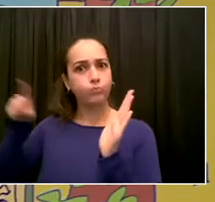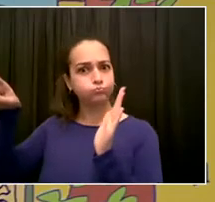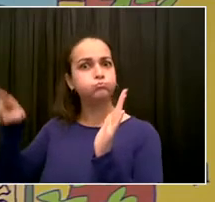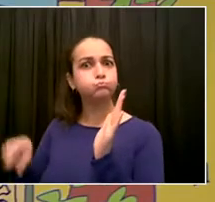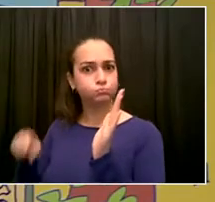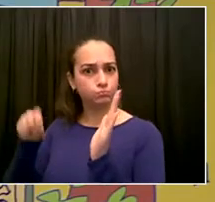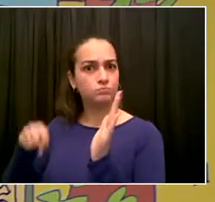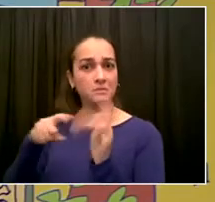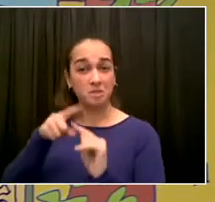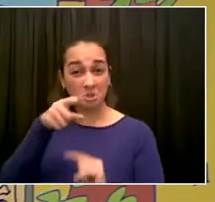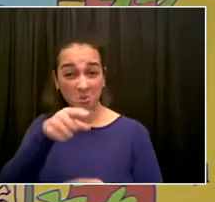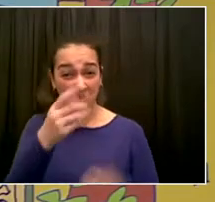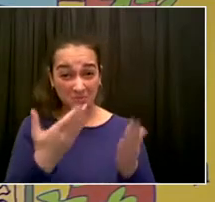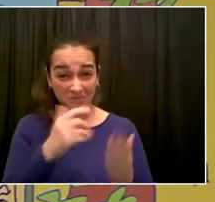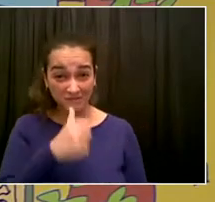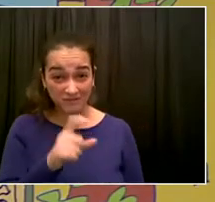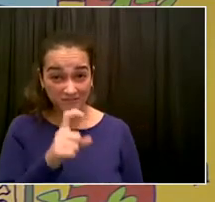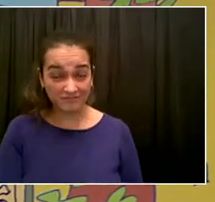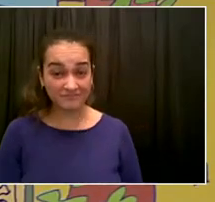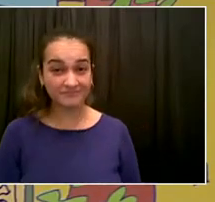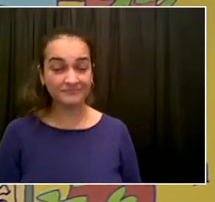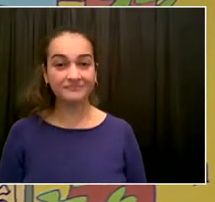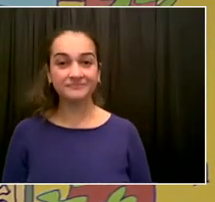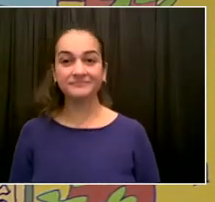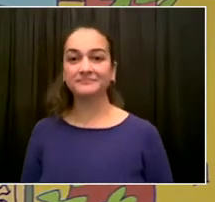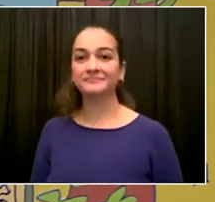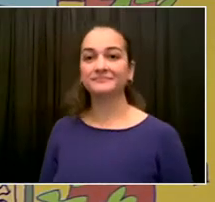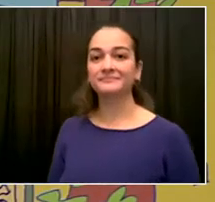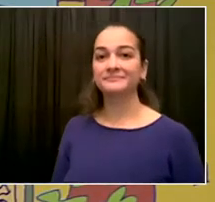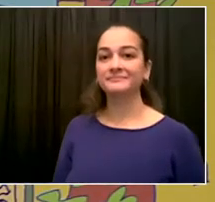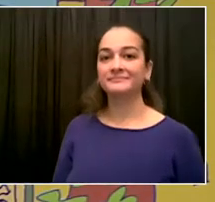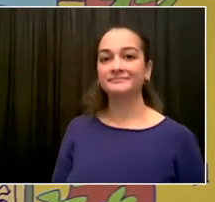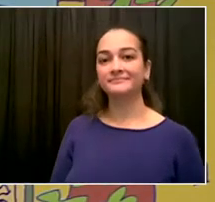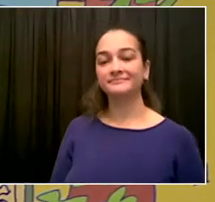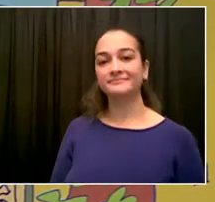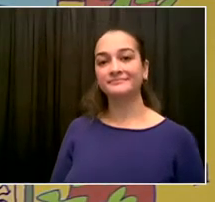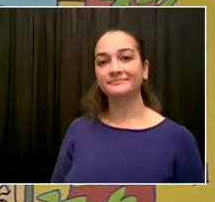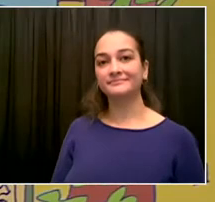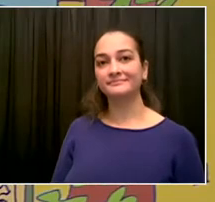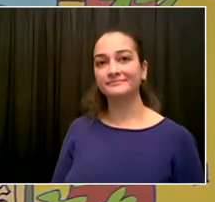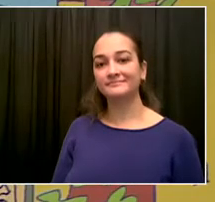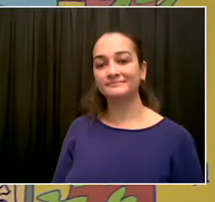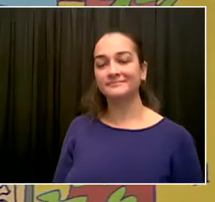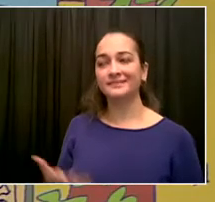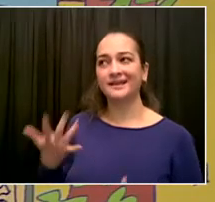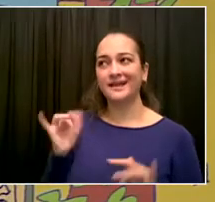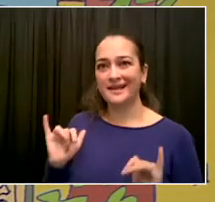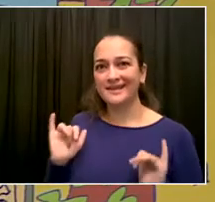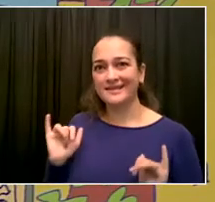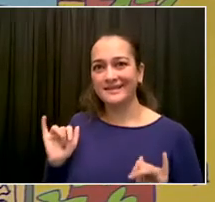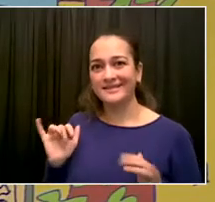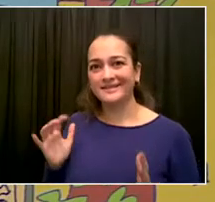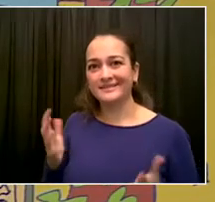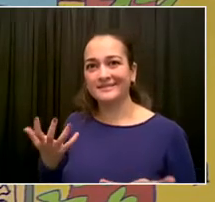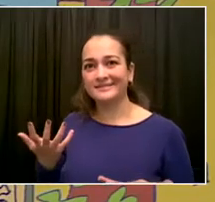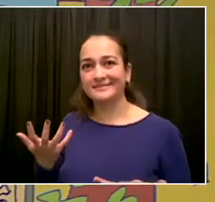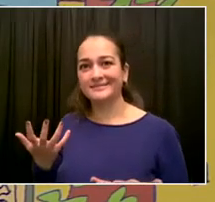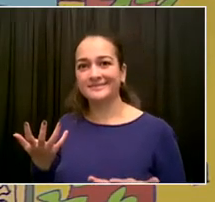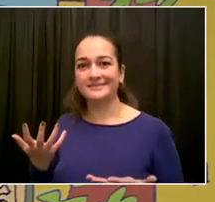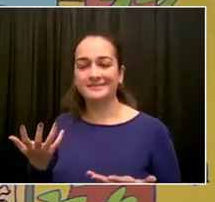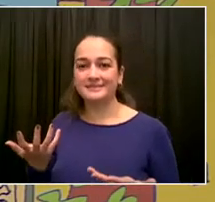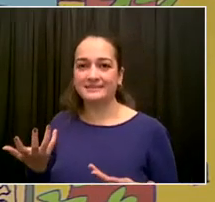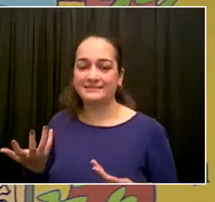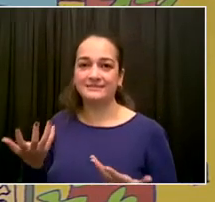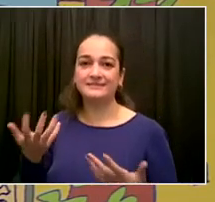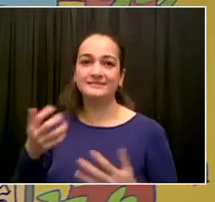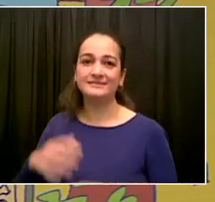think every single day I'm talking about so many issues that matter to everyday New Yorkers. And whether it's